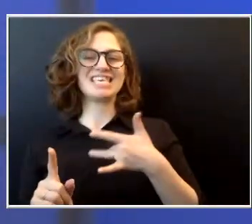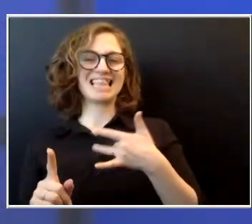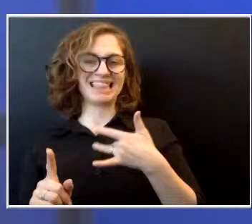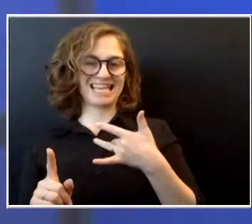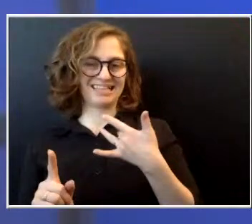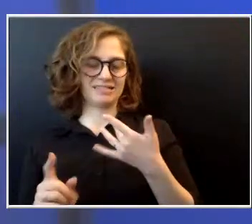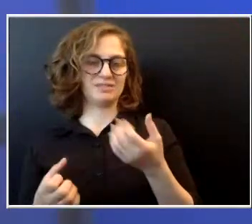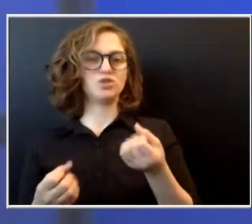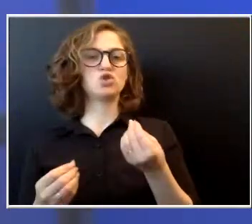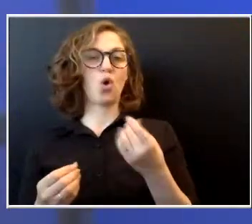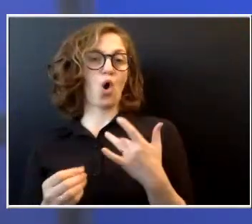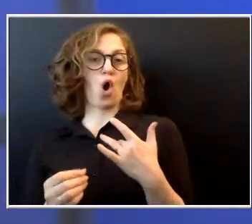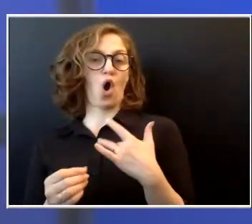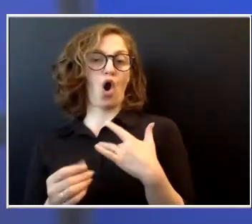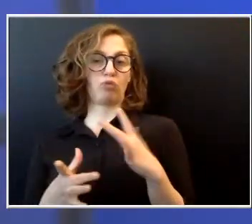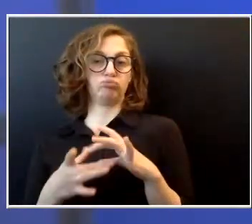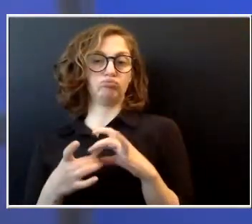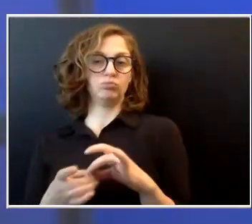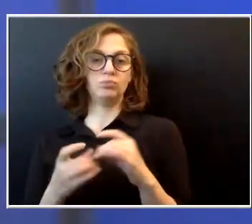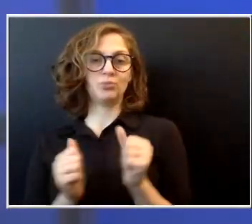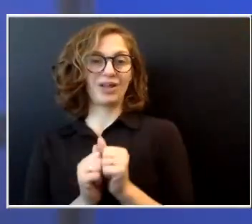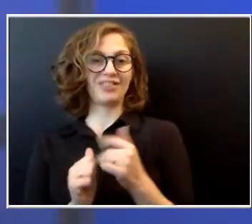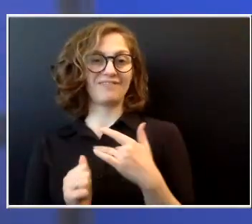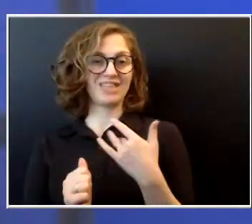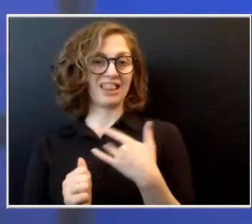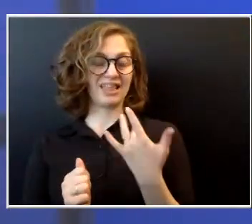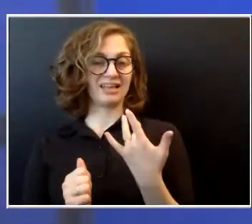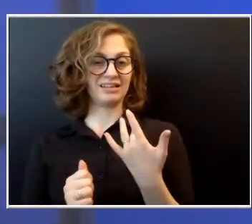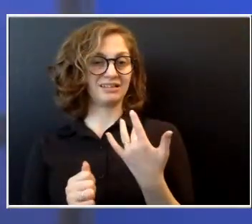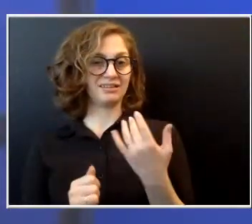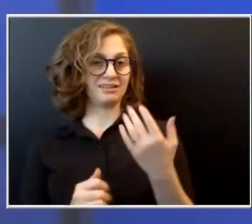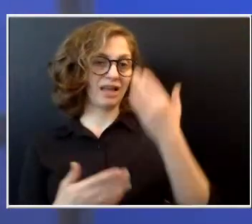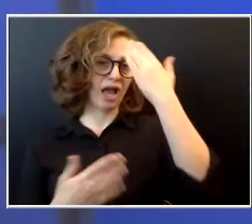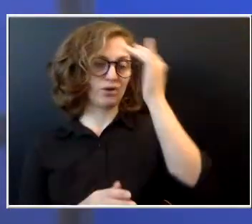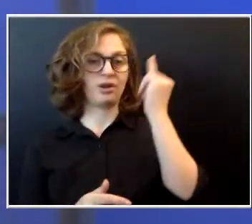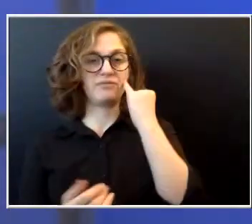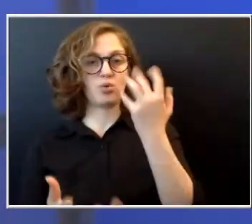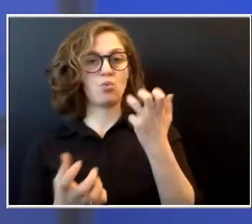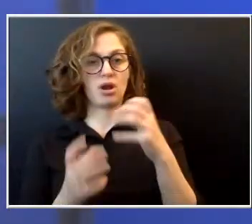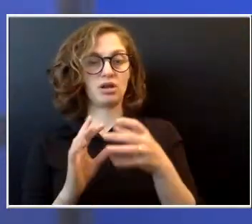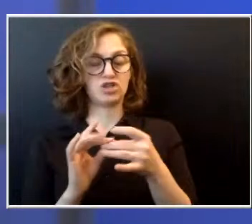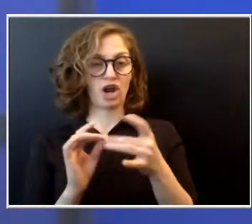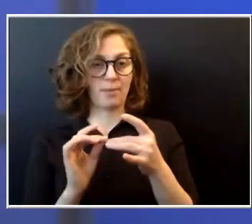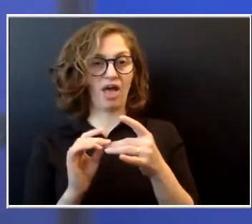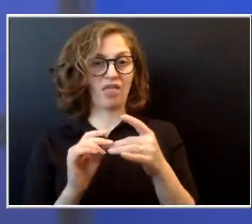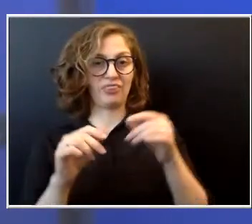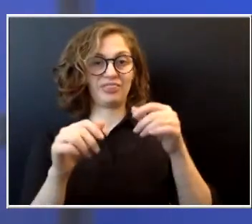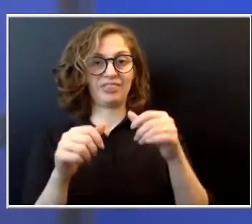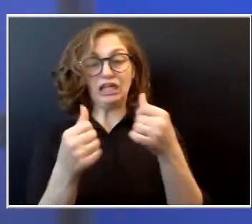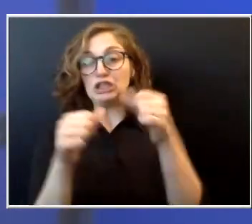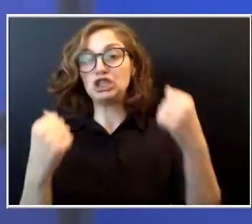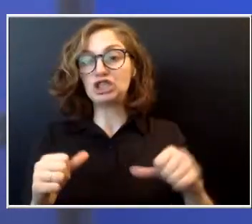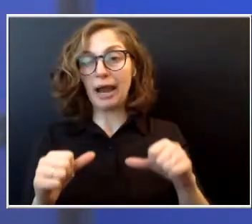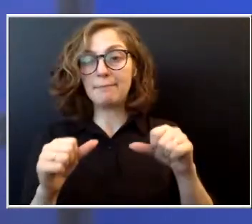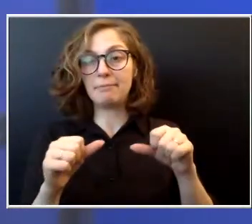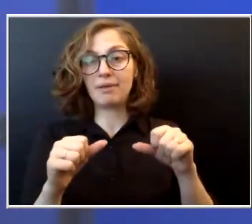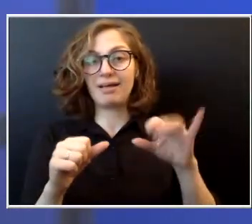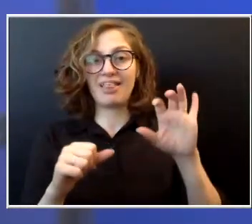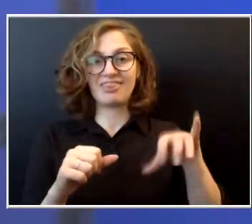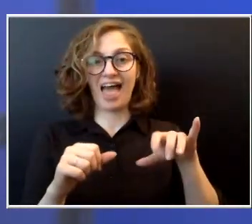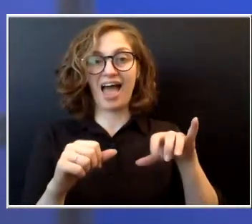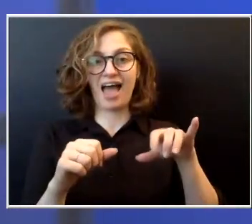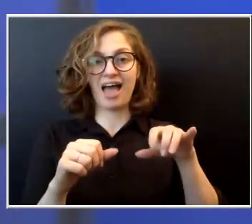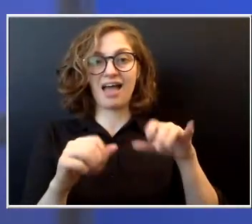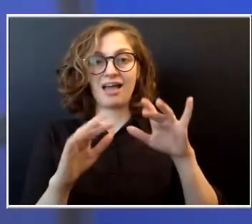I don't know if we want to talk about the shape of the heart and where that comes from, but it's actually meant to represent the